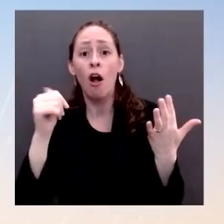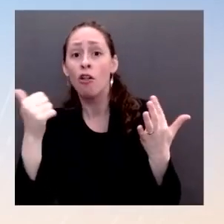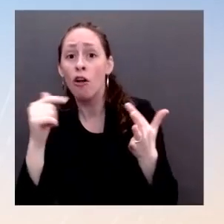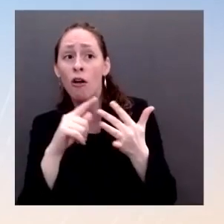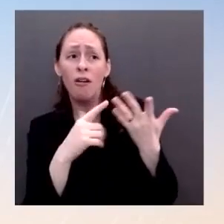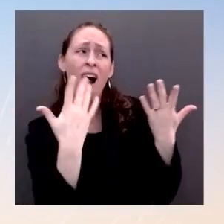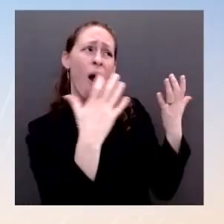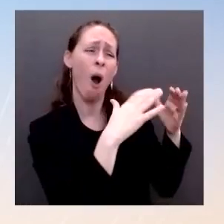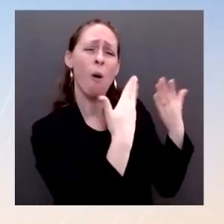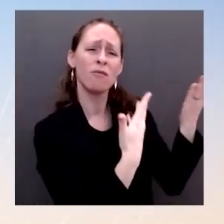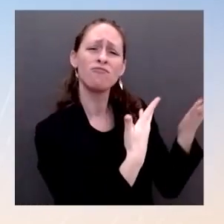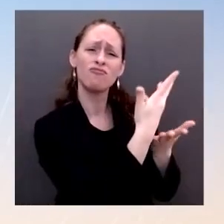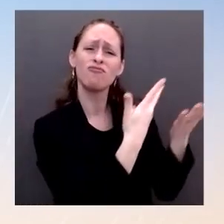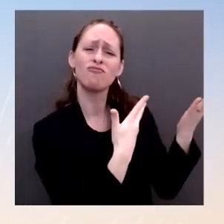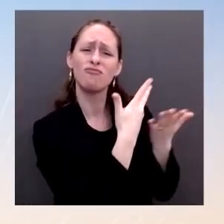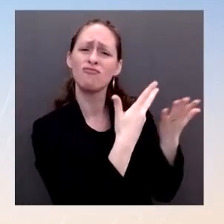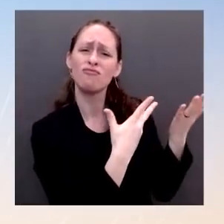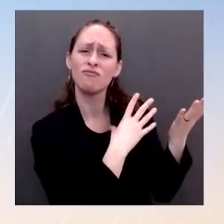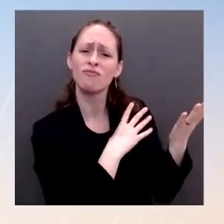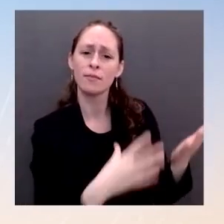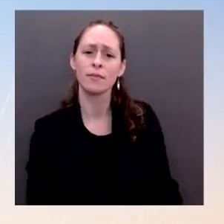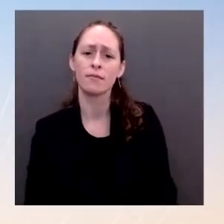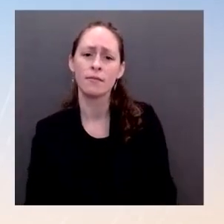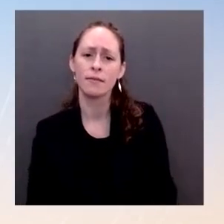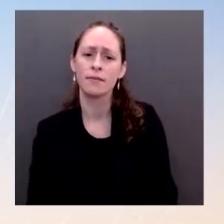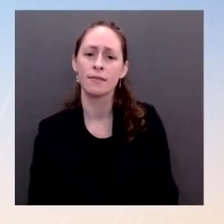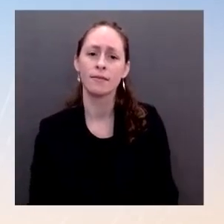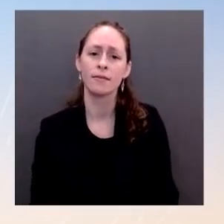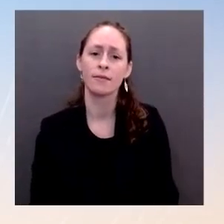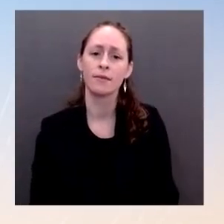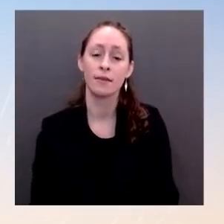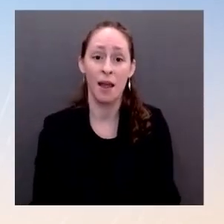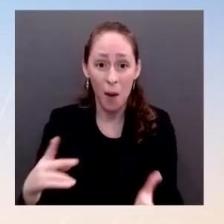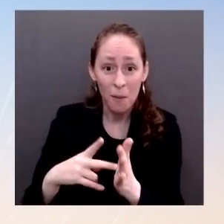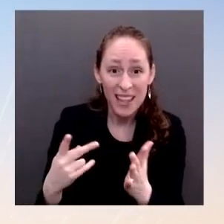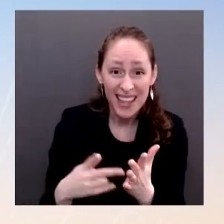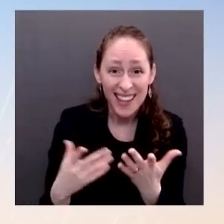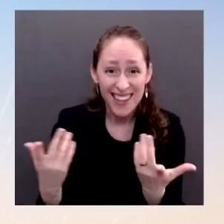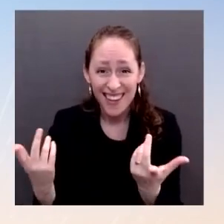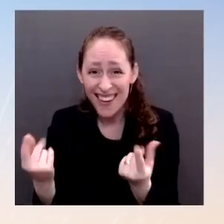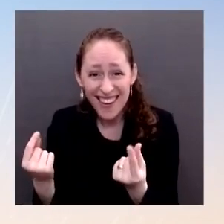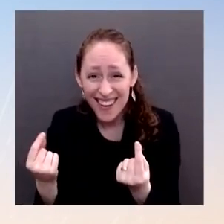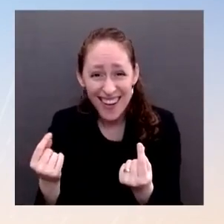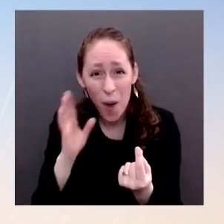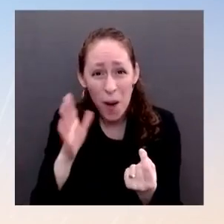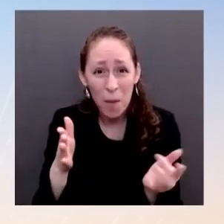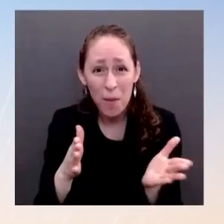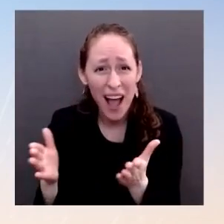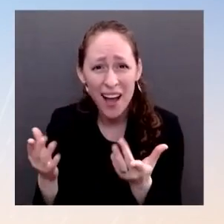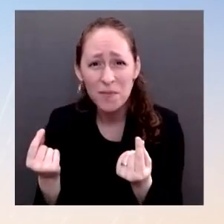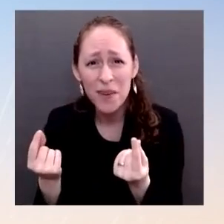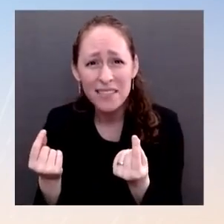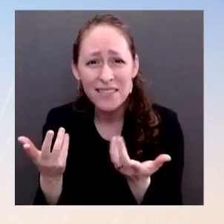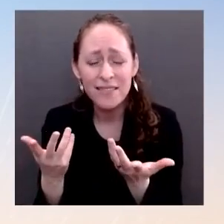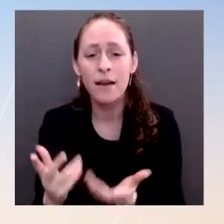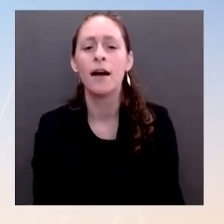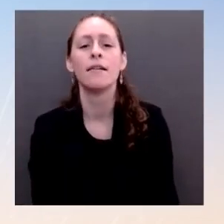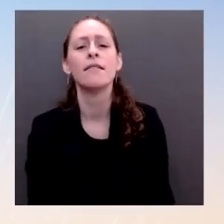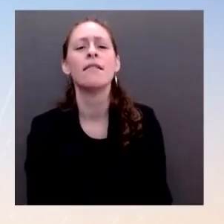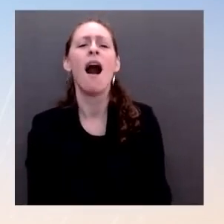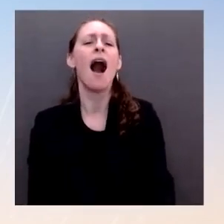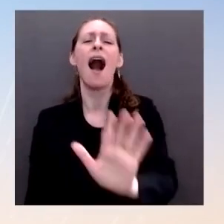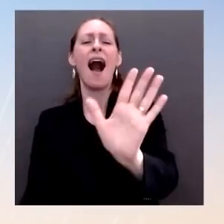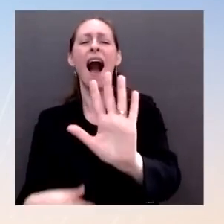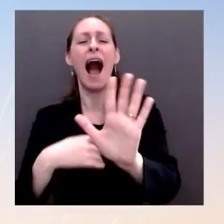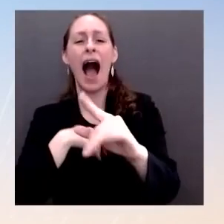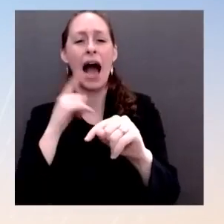may or may not be the next step, and I can't give you a prediction of if and when it will happen, but if that is a step that is recommended and that we think would